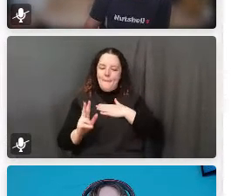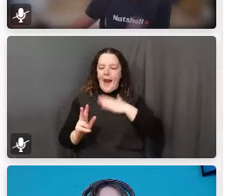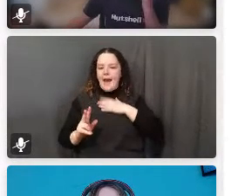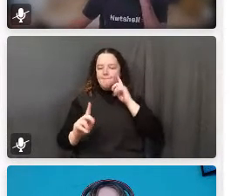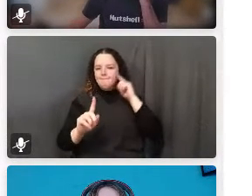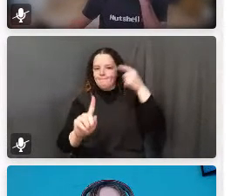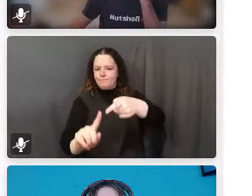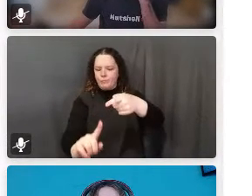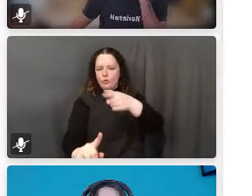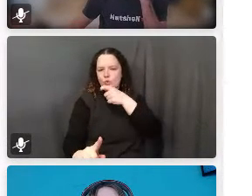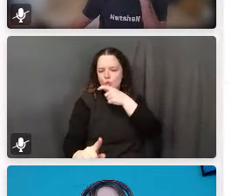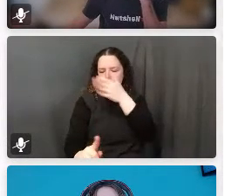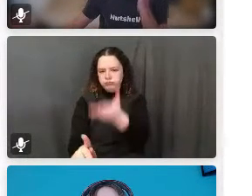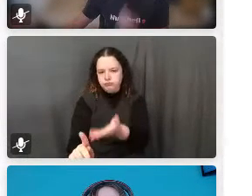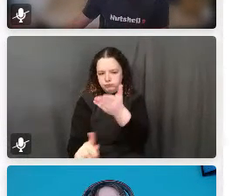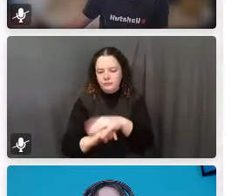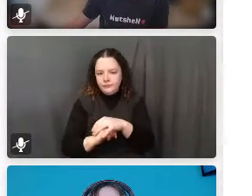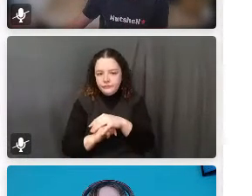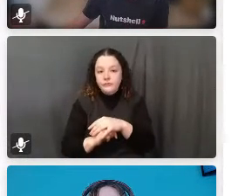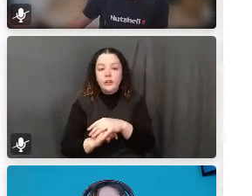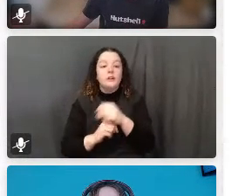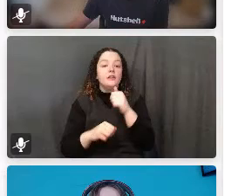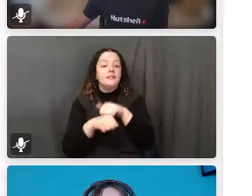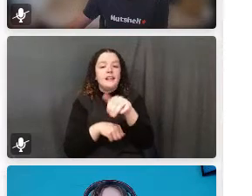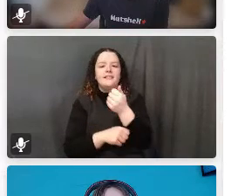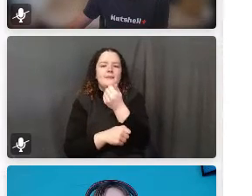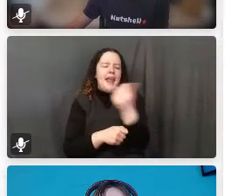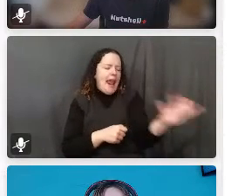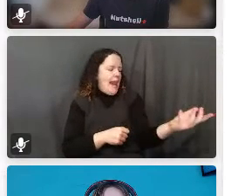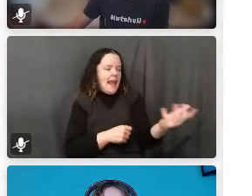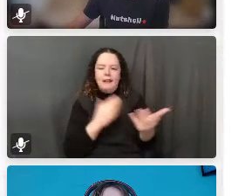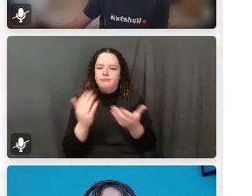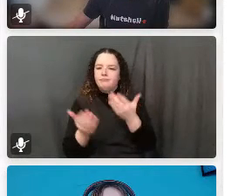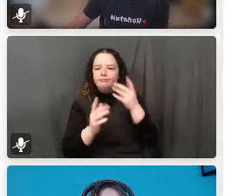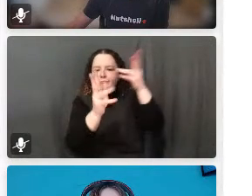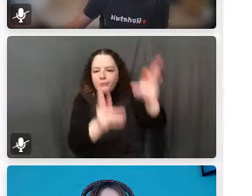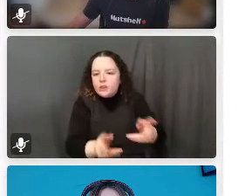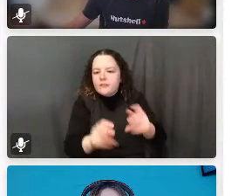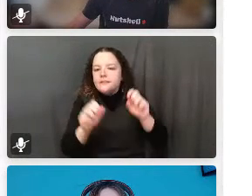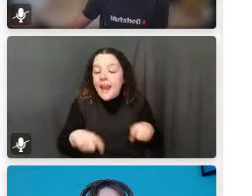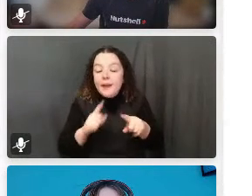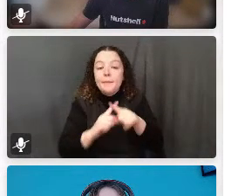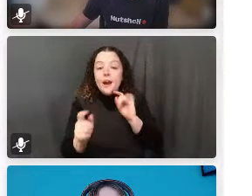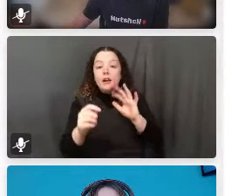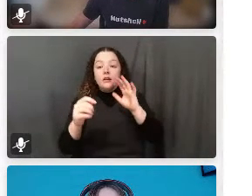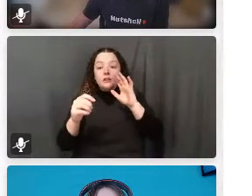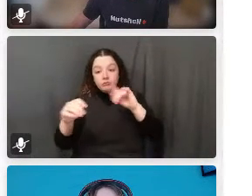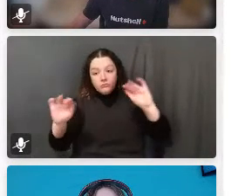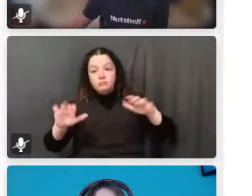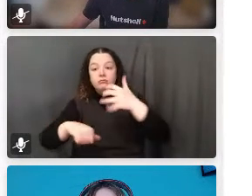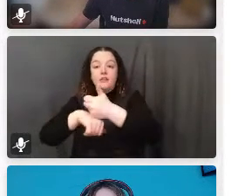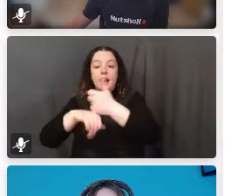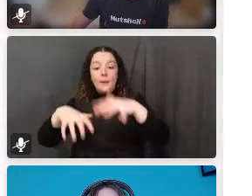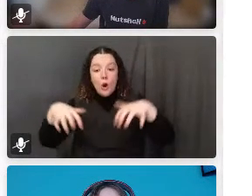email outreach to any contacts on the fly, we definitely recommend creating an audience for better visibility into the engagement of